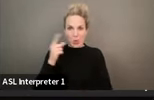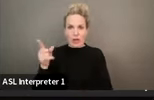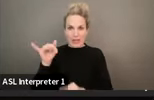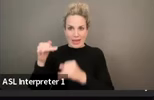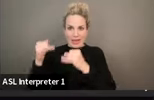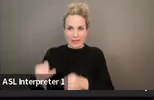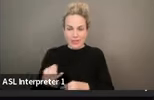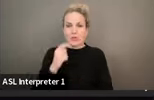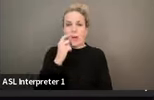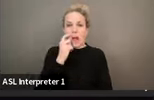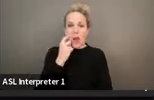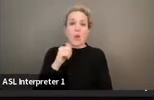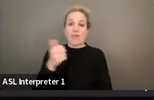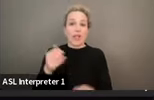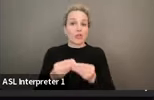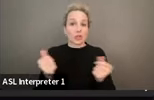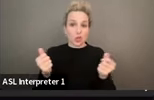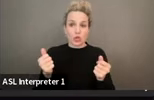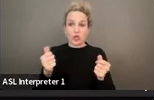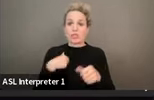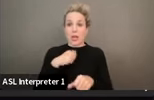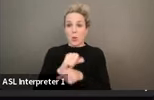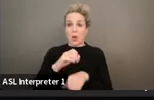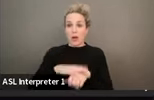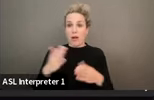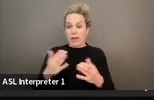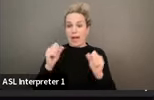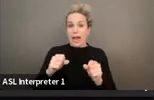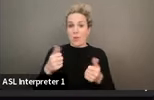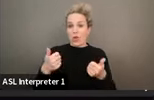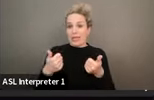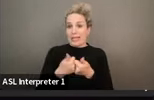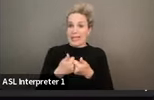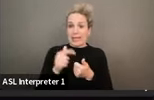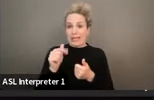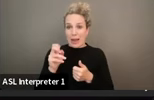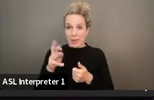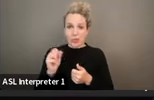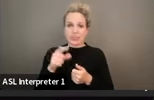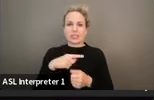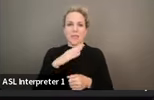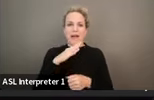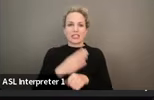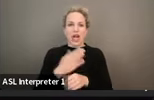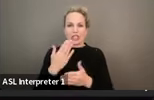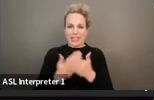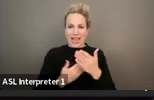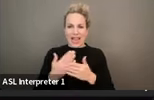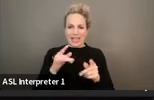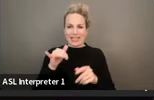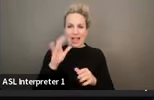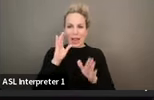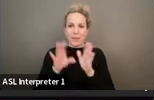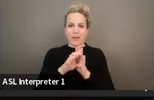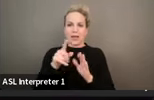We have other solutions that we're working on here at AbleGamers. Largely, you've seen these. This is my daughter's little hand in this picture. But anyway, this